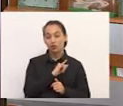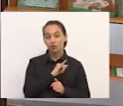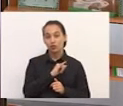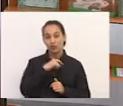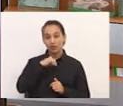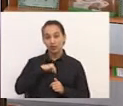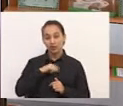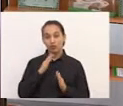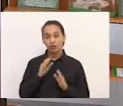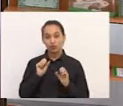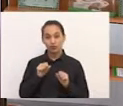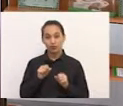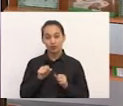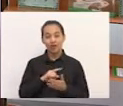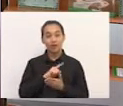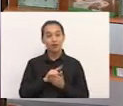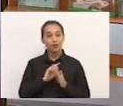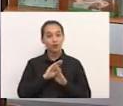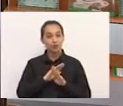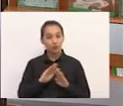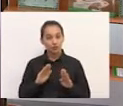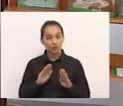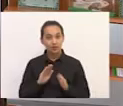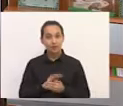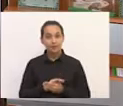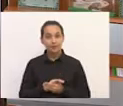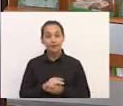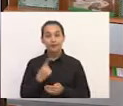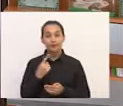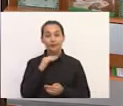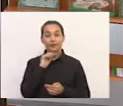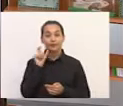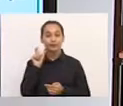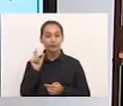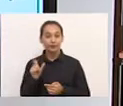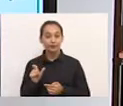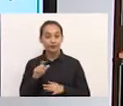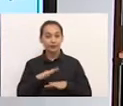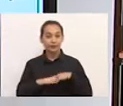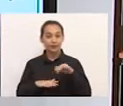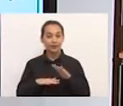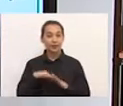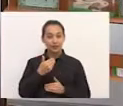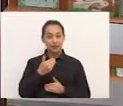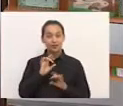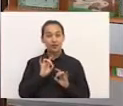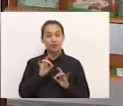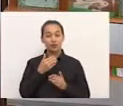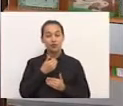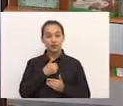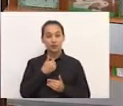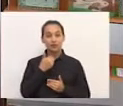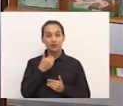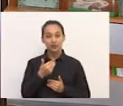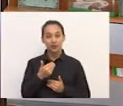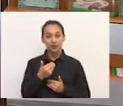mumkinmi? Albatta, yo'q. Shu o'rinda bir olimning tadqiqoti esimga tushib ketdi. Sizlar bilan